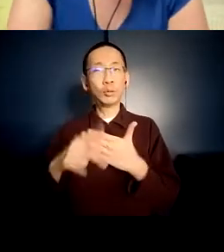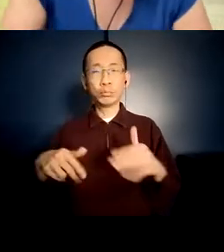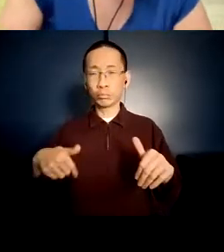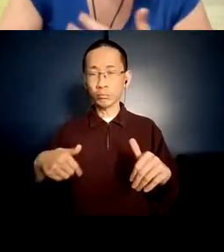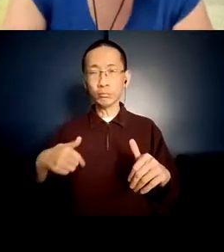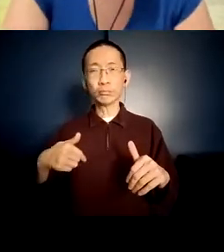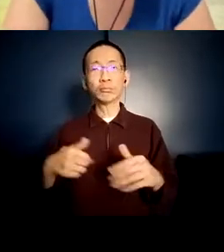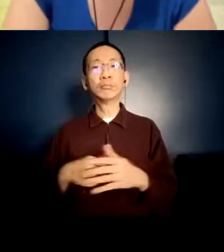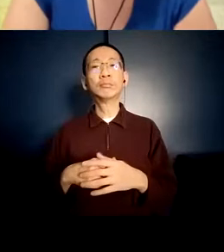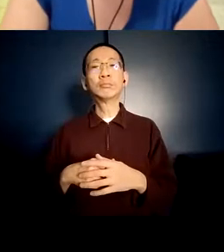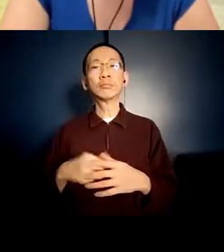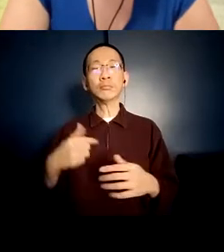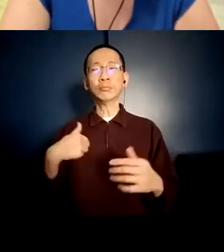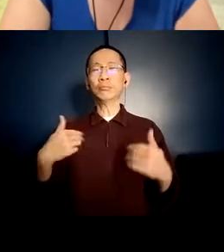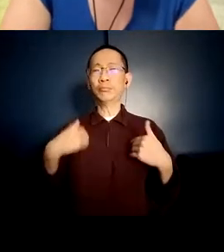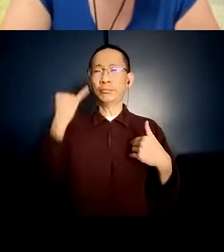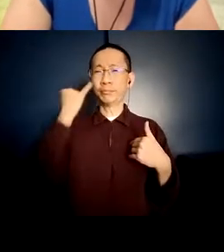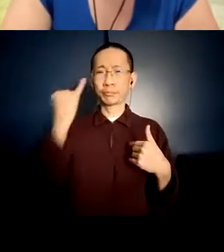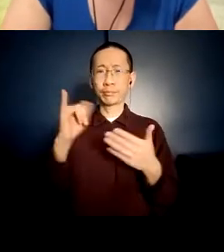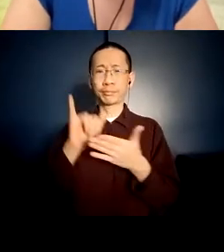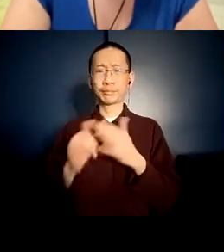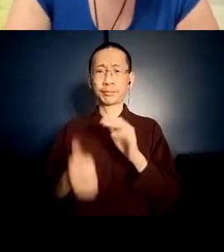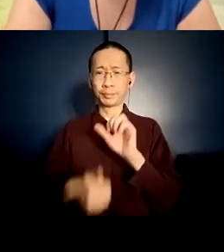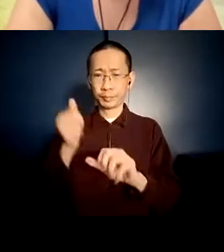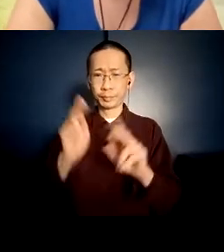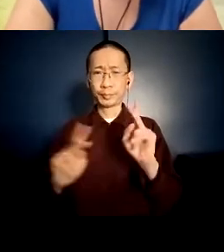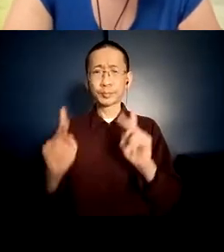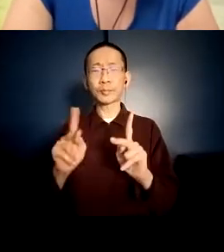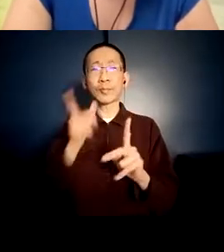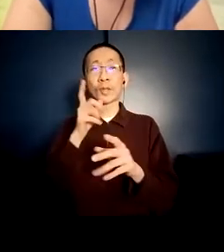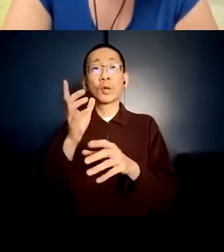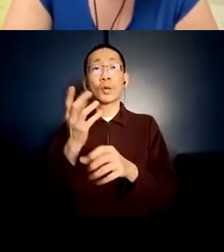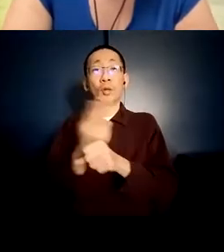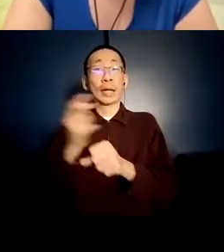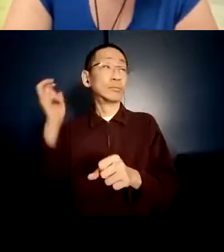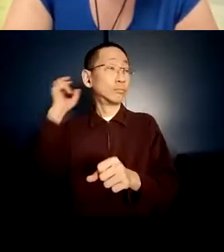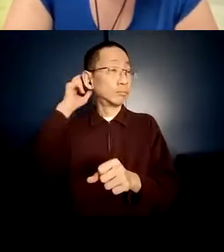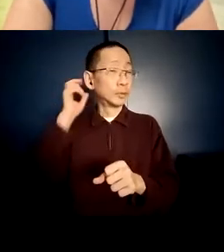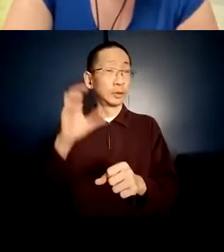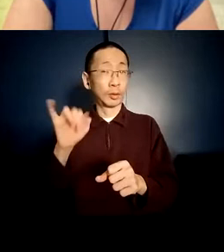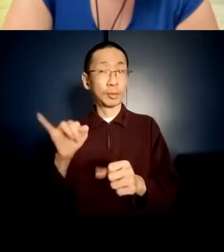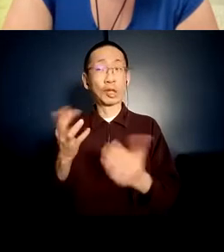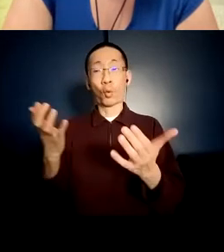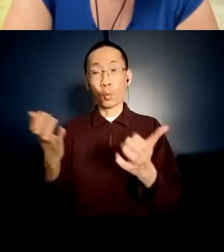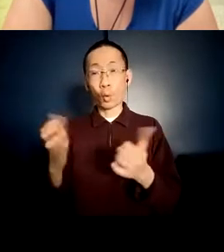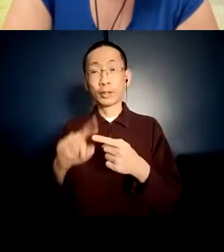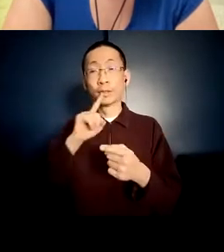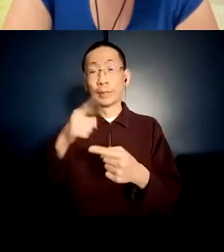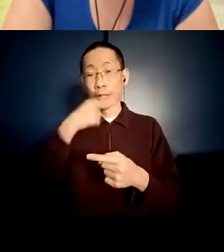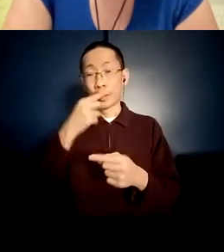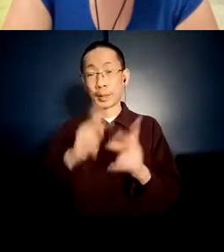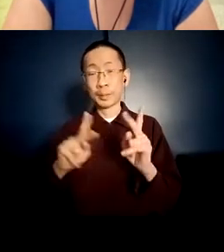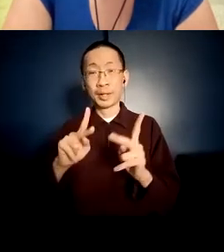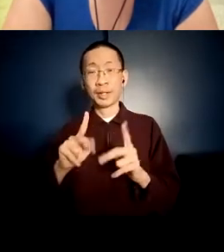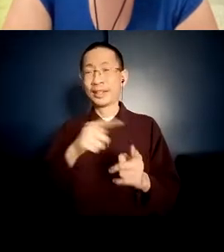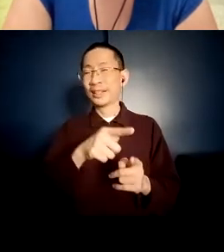I had this idea that most people who got cochlear implants wanted to be hearing people, did not want